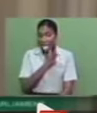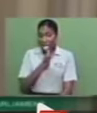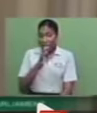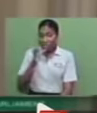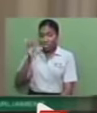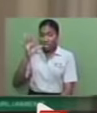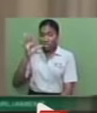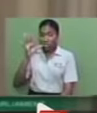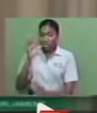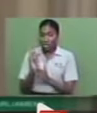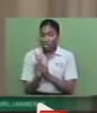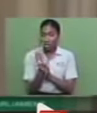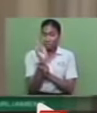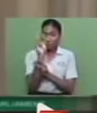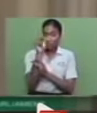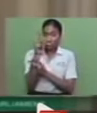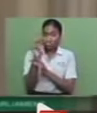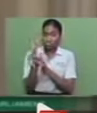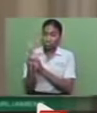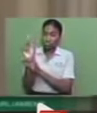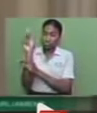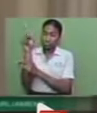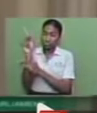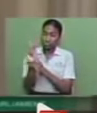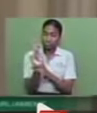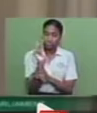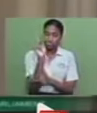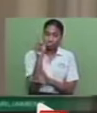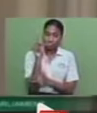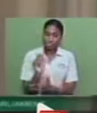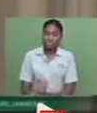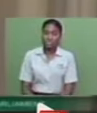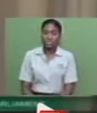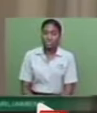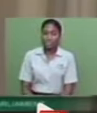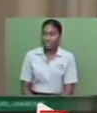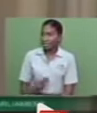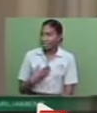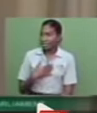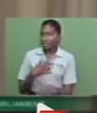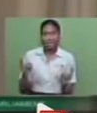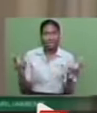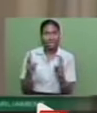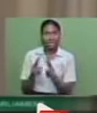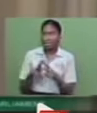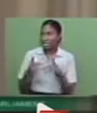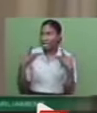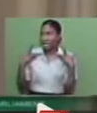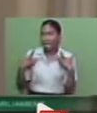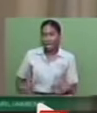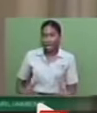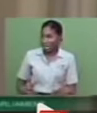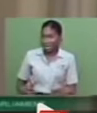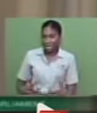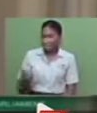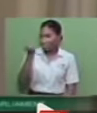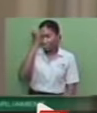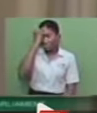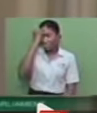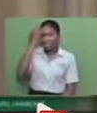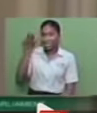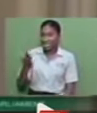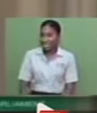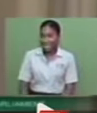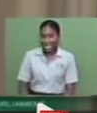this sector has to be the most unbelievable portion of the whole budget switch. It is preposterous. It is unbelievable. It